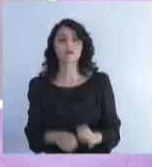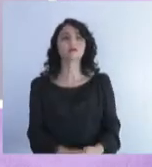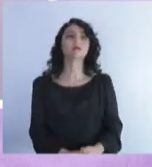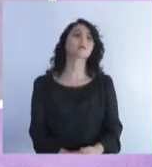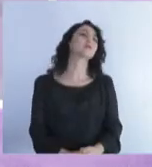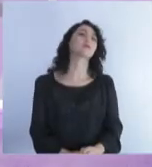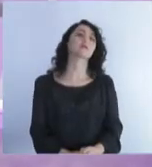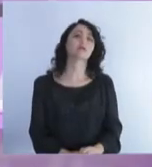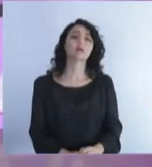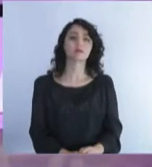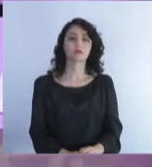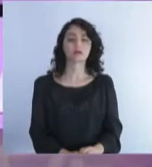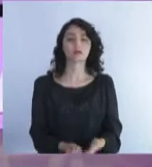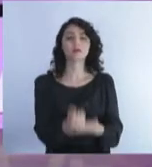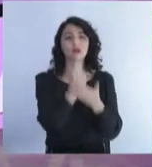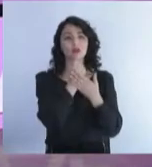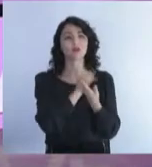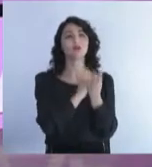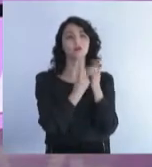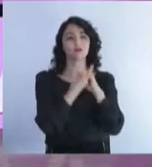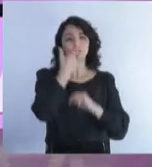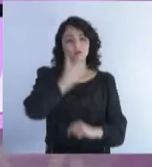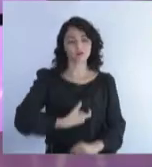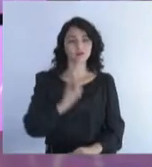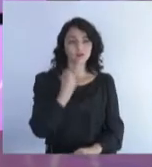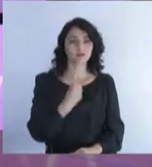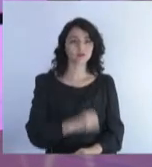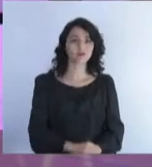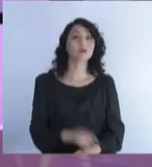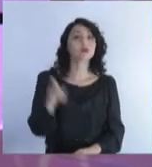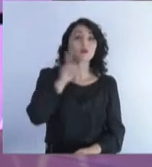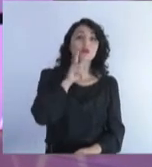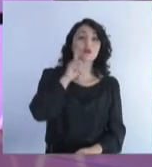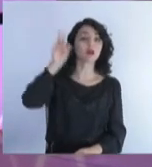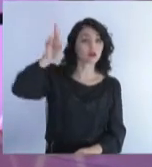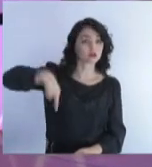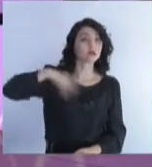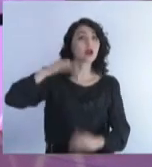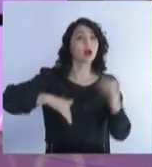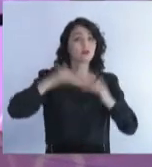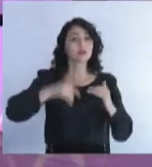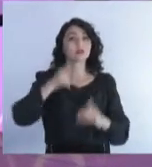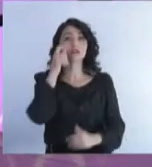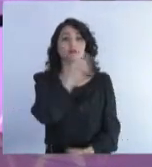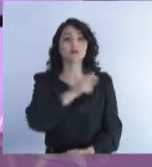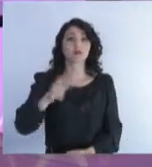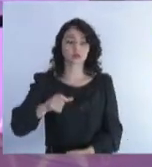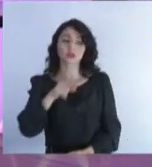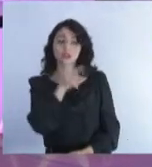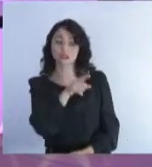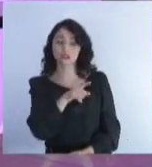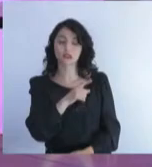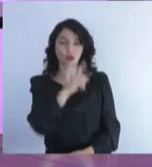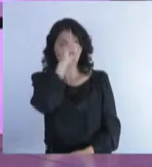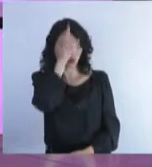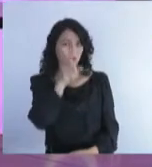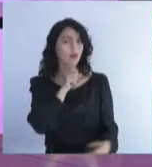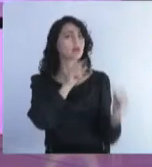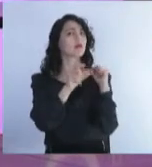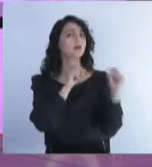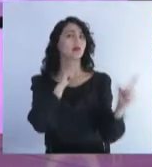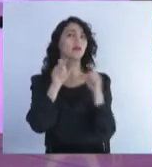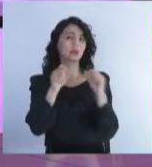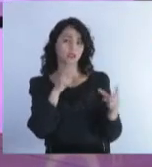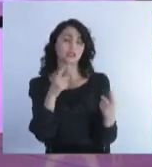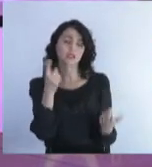way with other people. But I think you're right. I think that particular challenge means it takes a longer